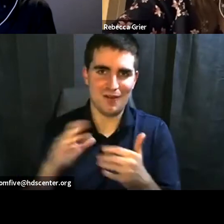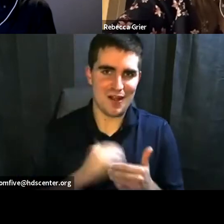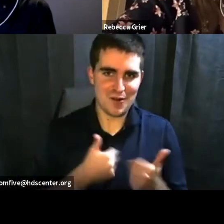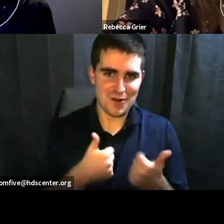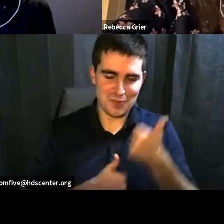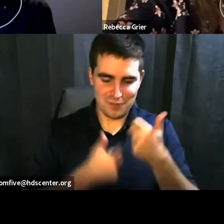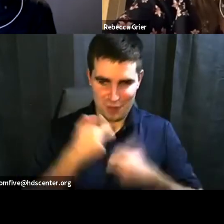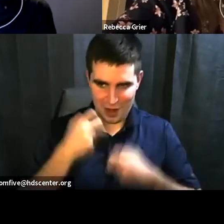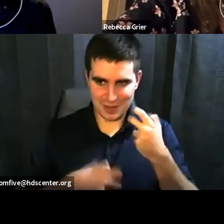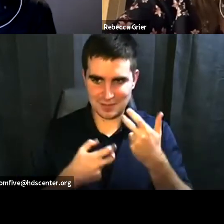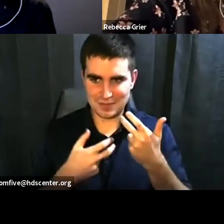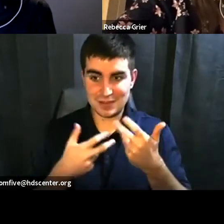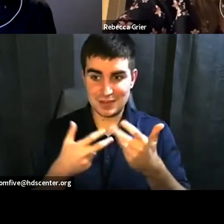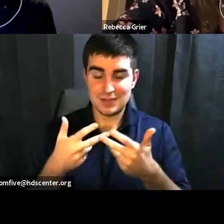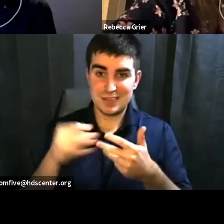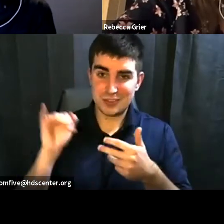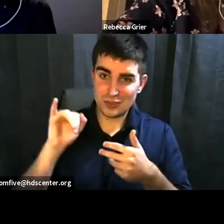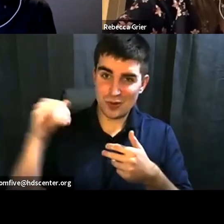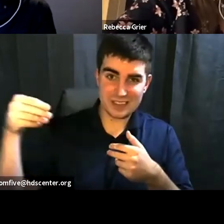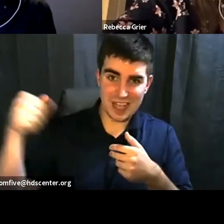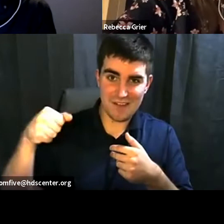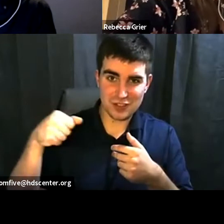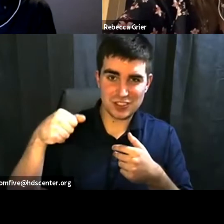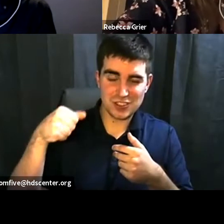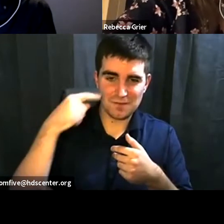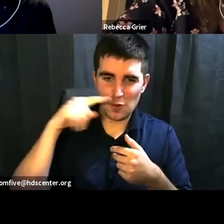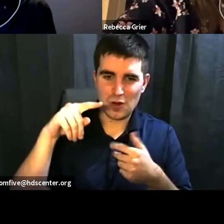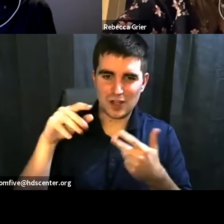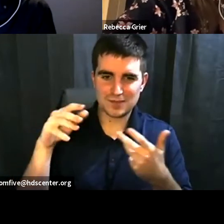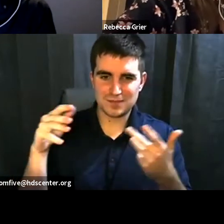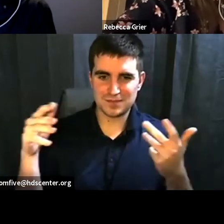is getting insurance coverage for